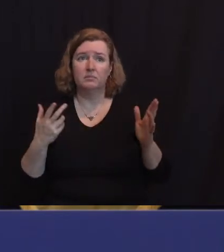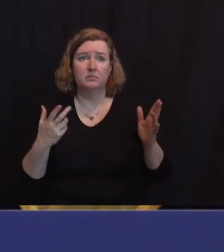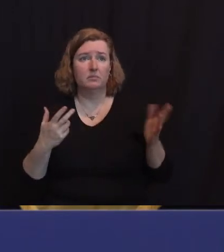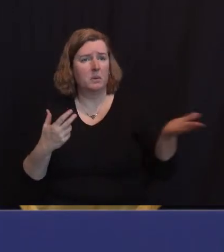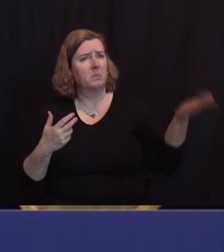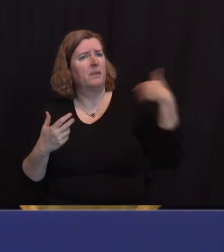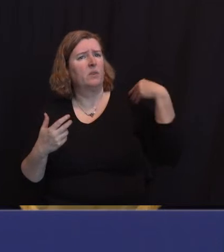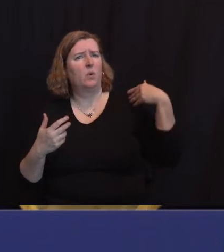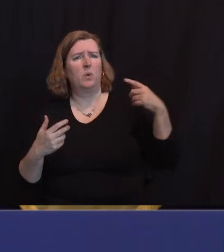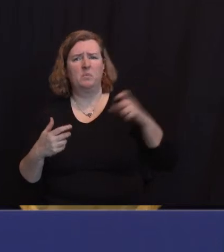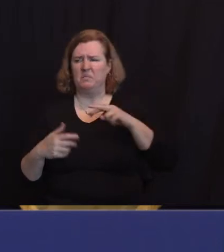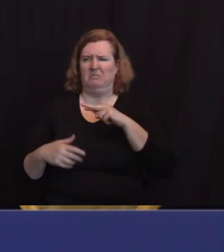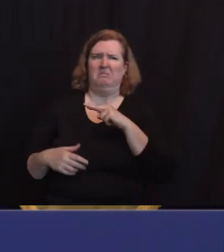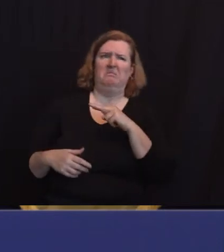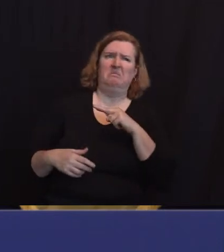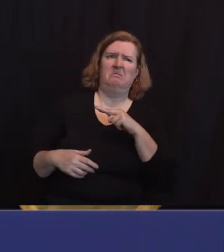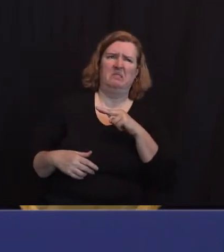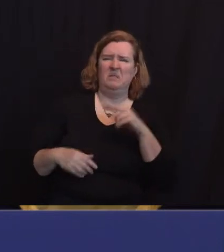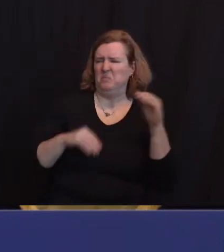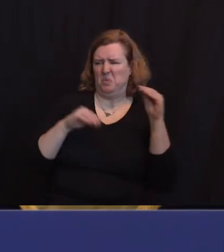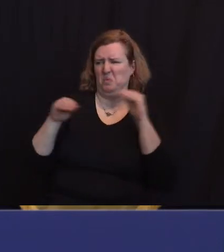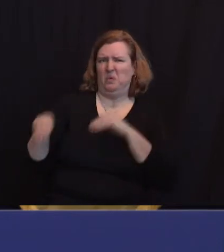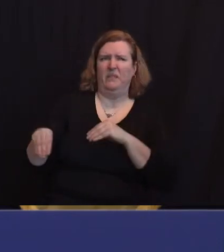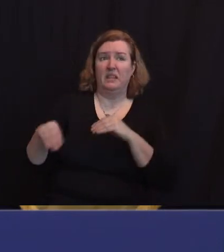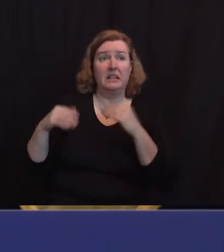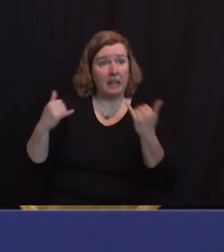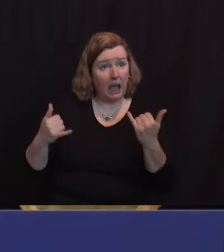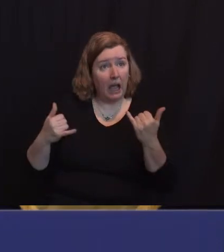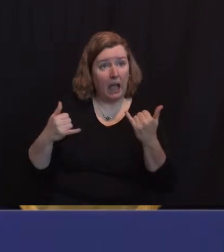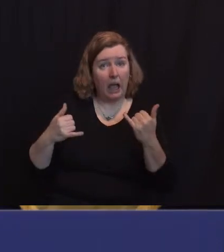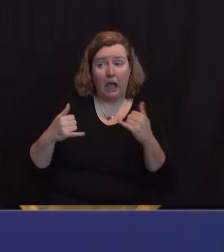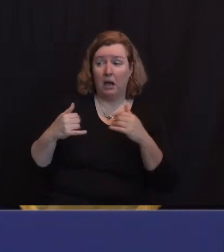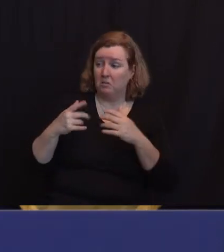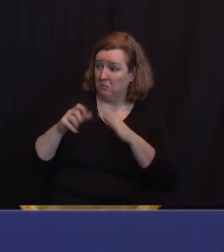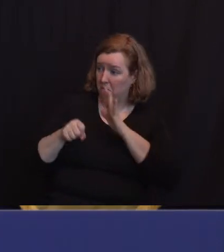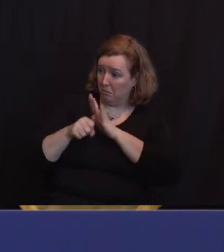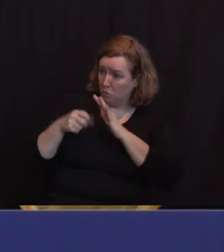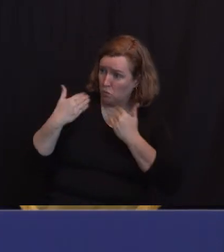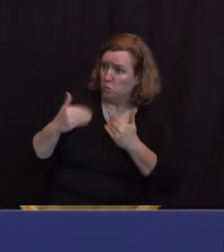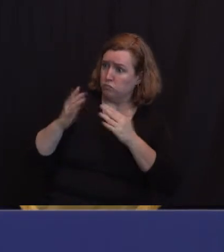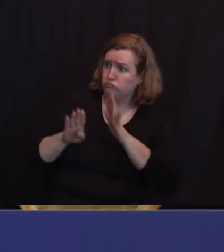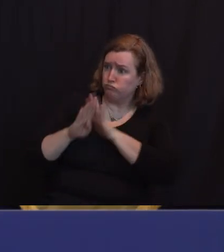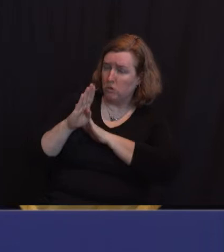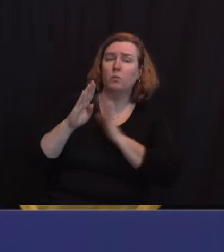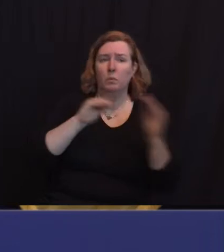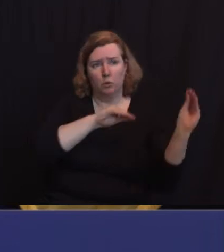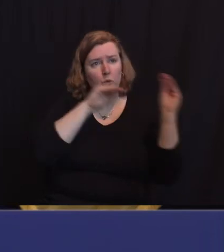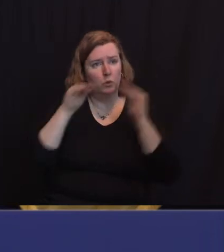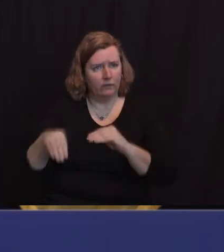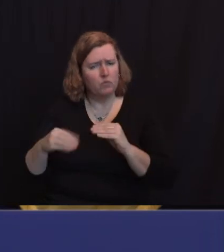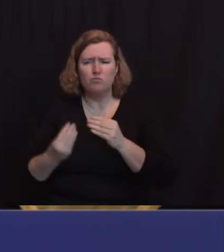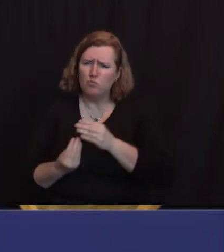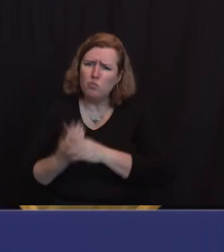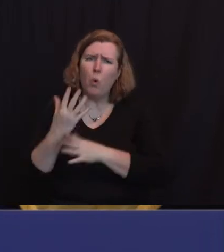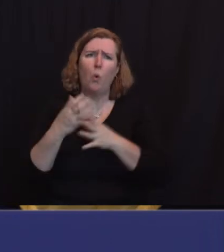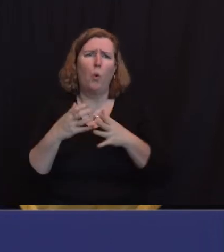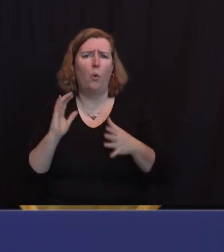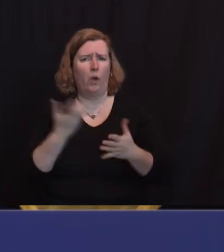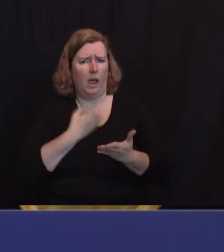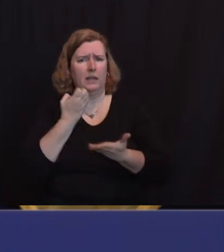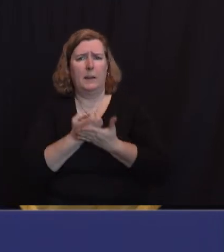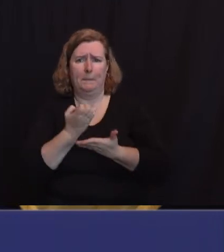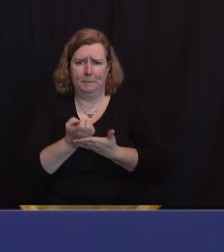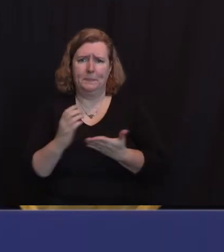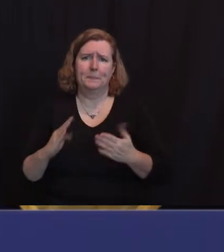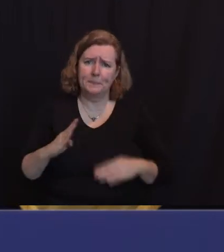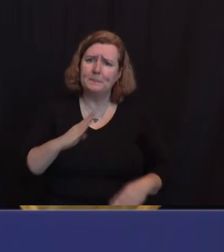soon in their lives. But we need to grow. We need to grow the economy, and that's another habit from the